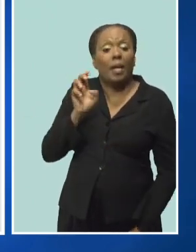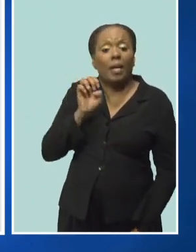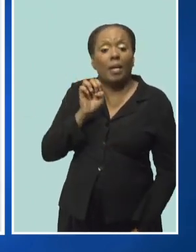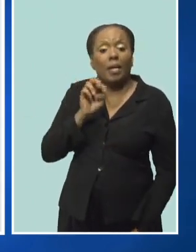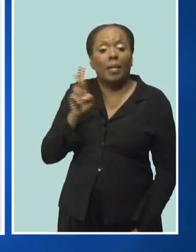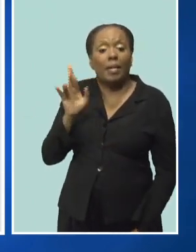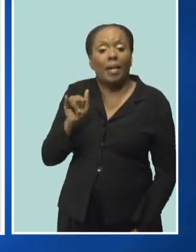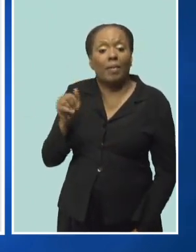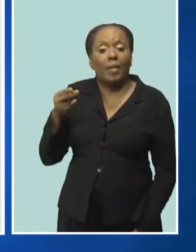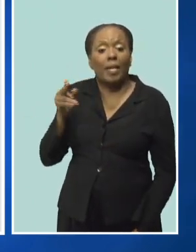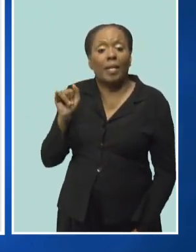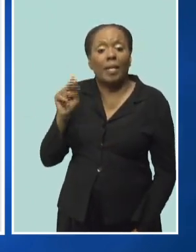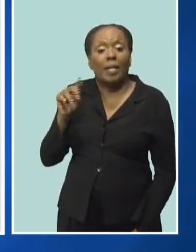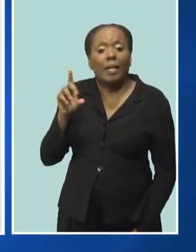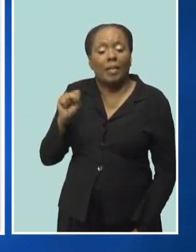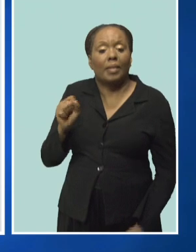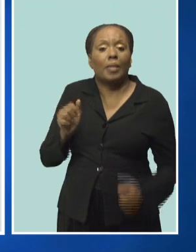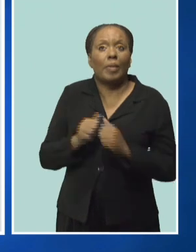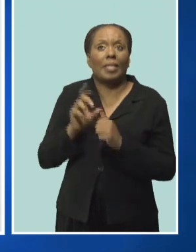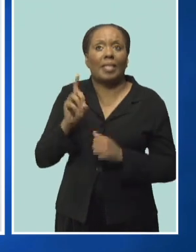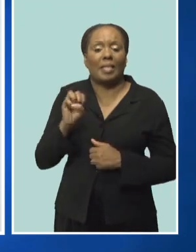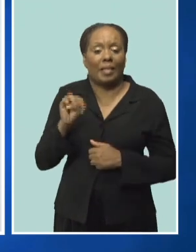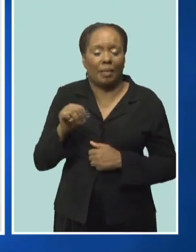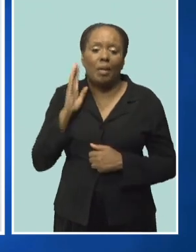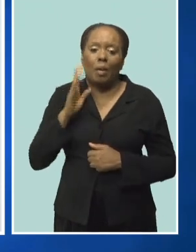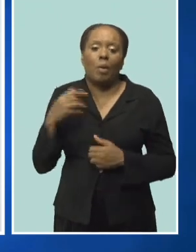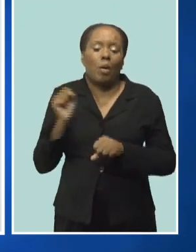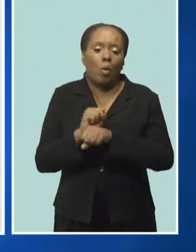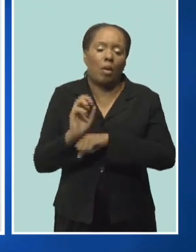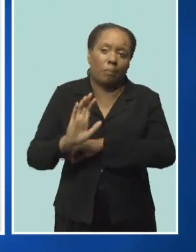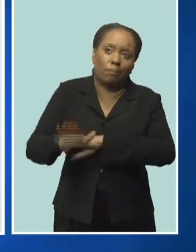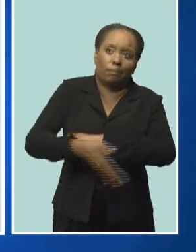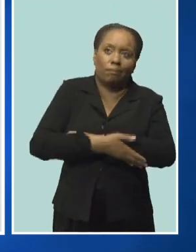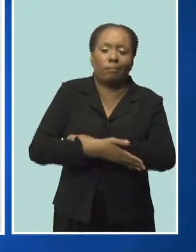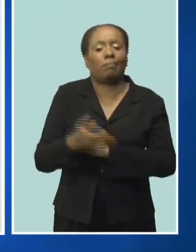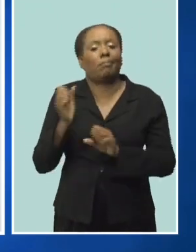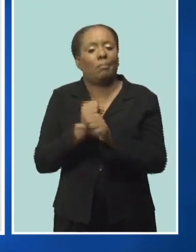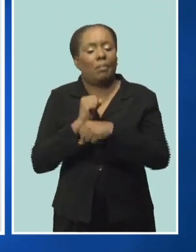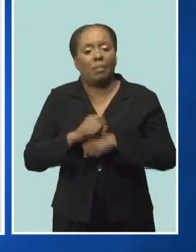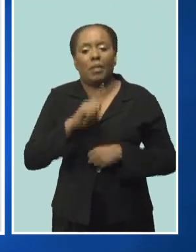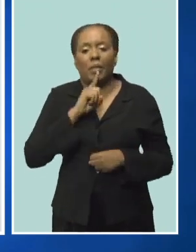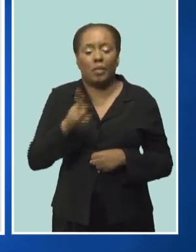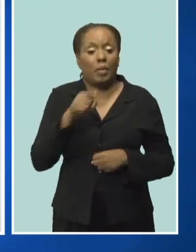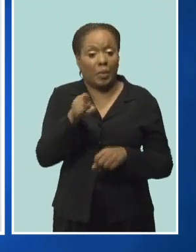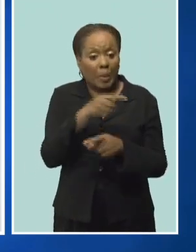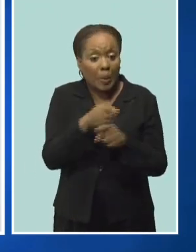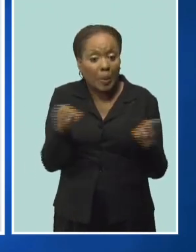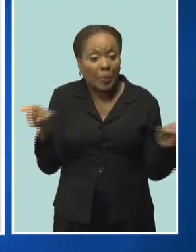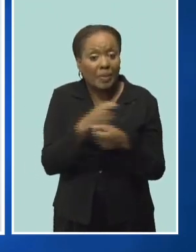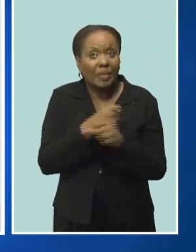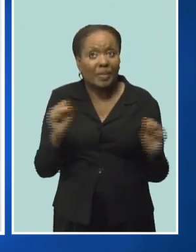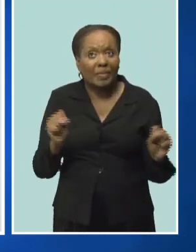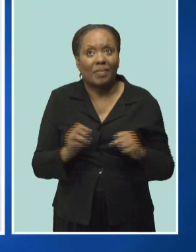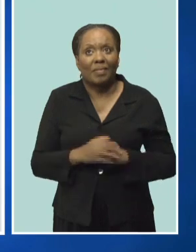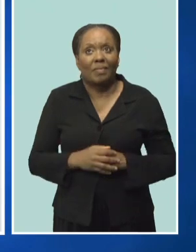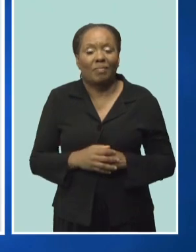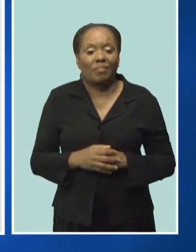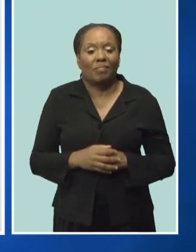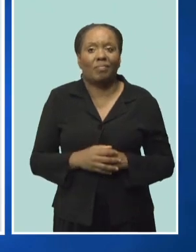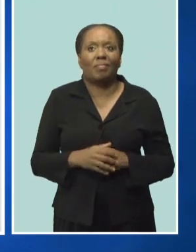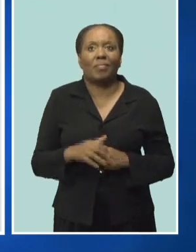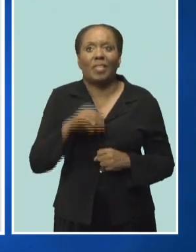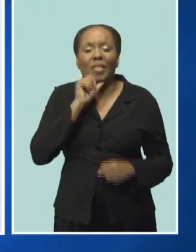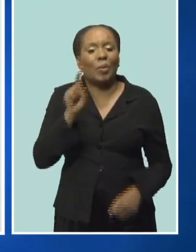will continue to do our work overnight and through tomorrow in order to make sure that we keep you safe. But this is not a